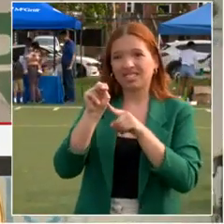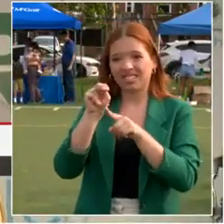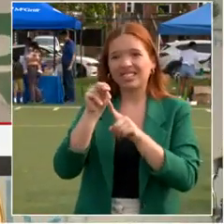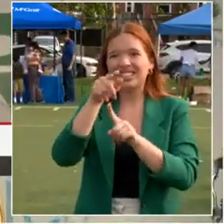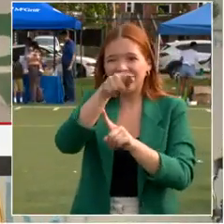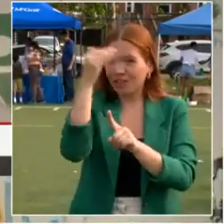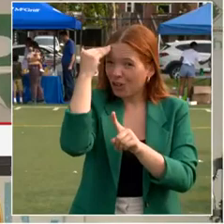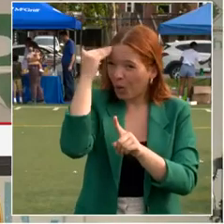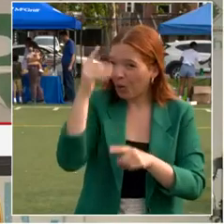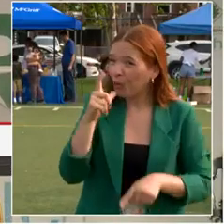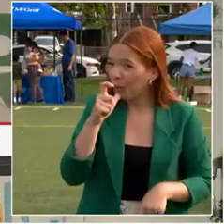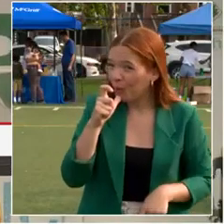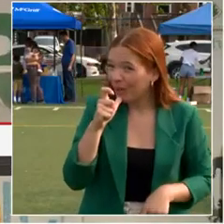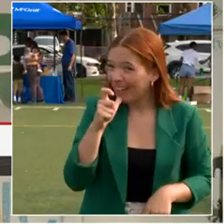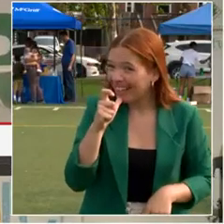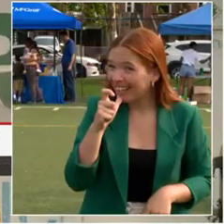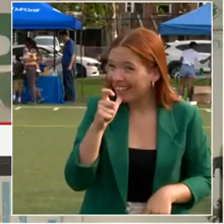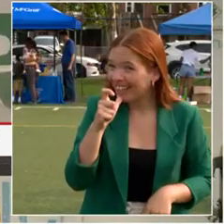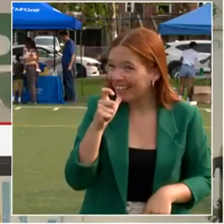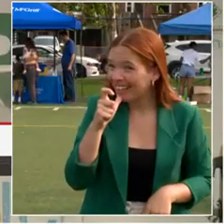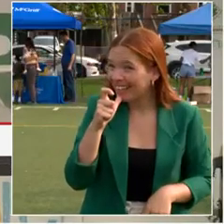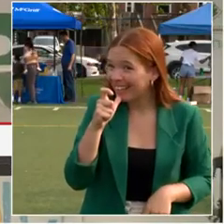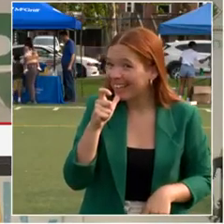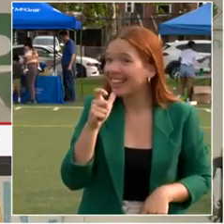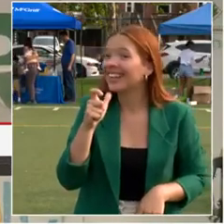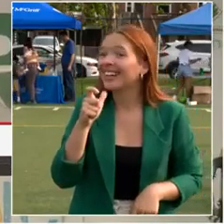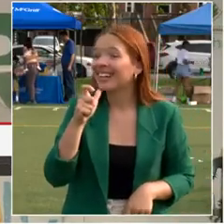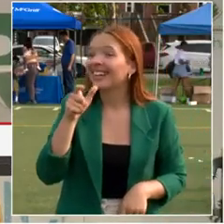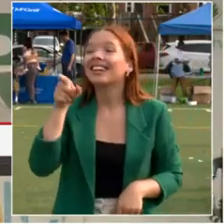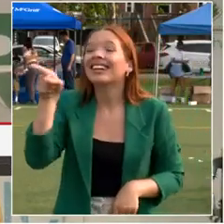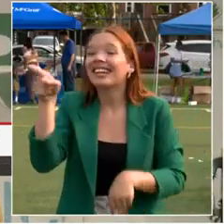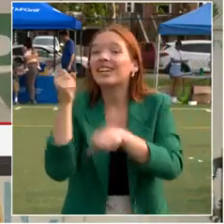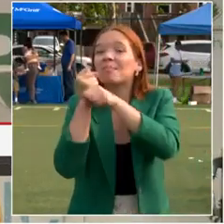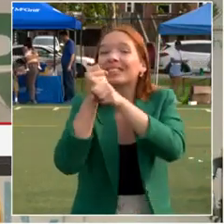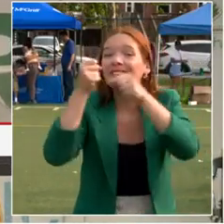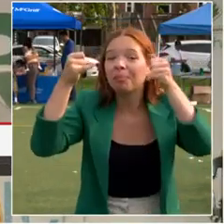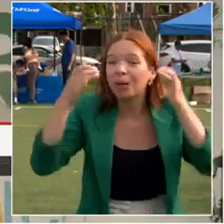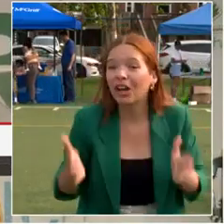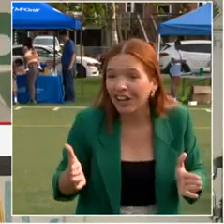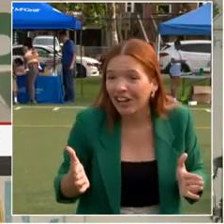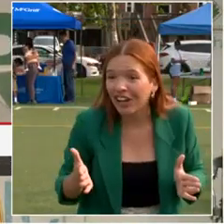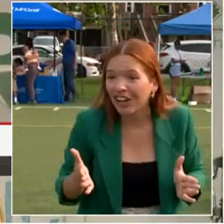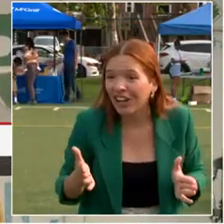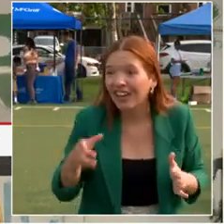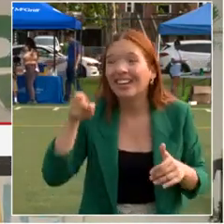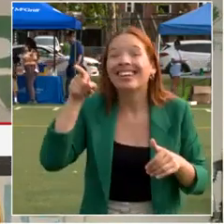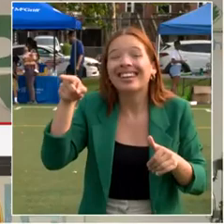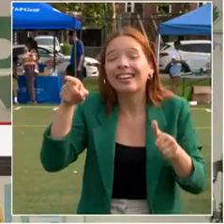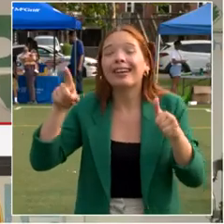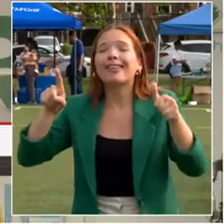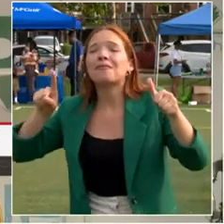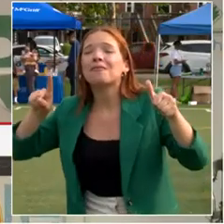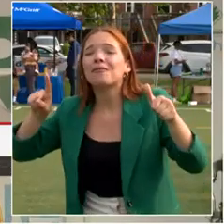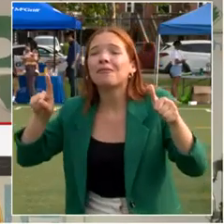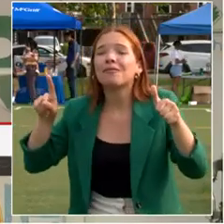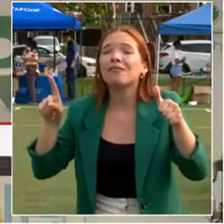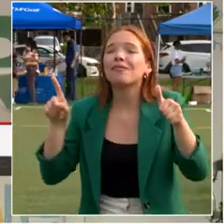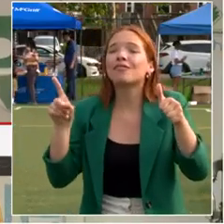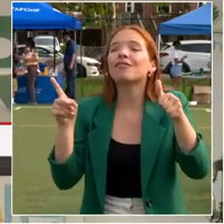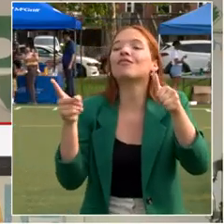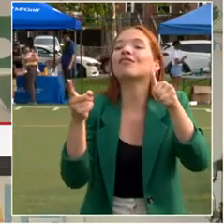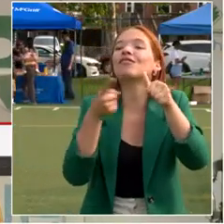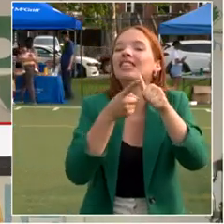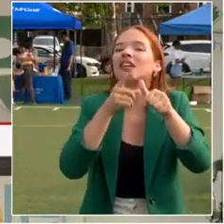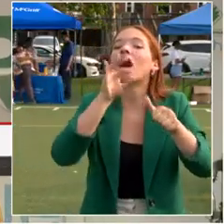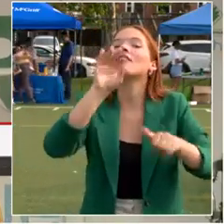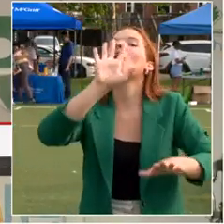You said it. A baseball player. One of the first African-American